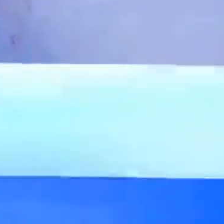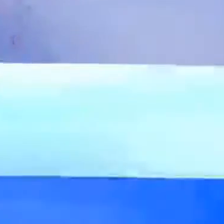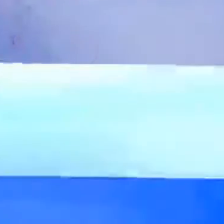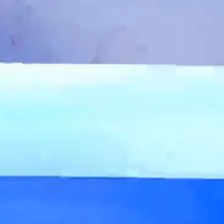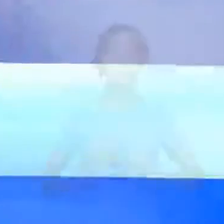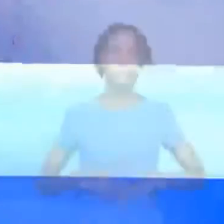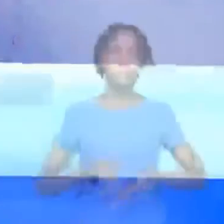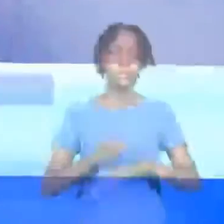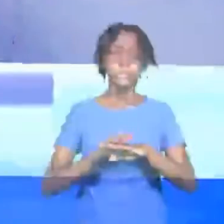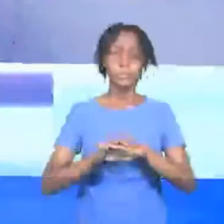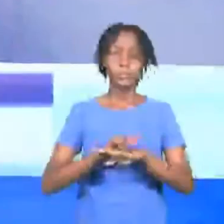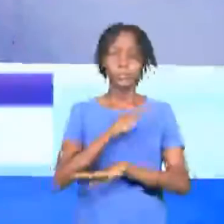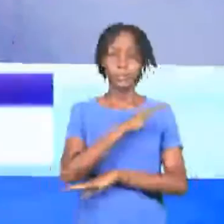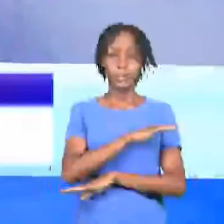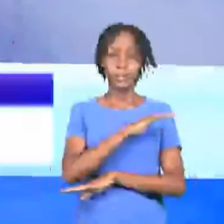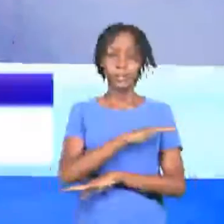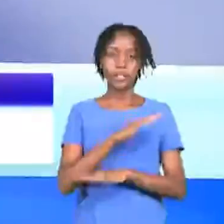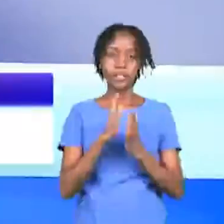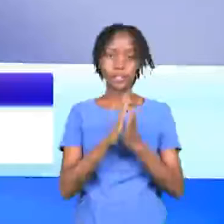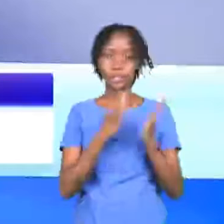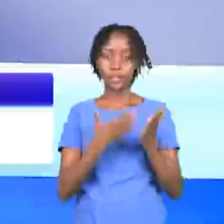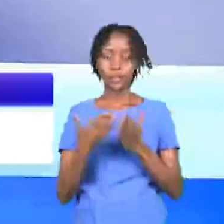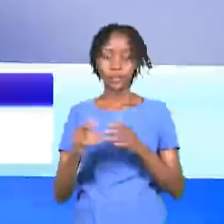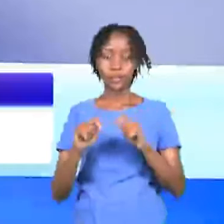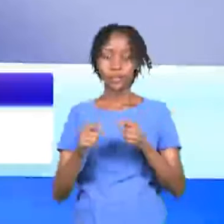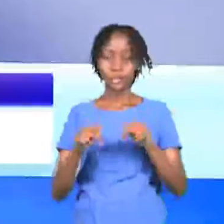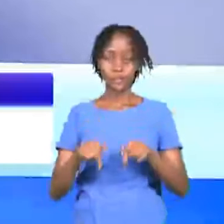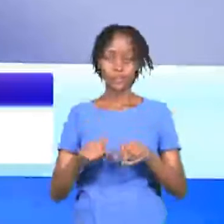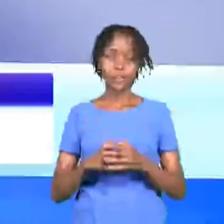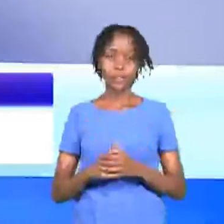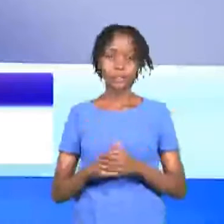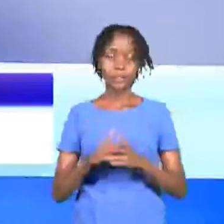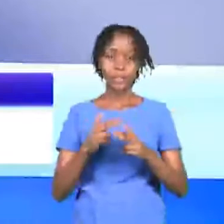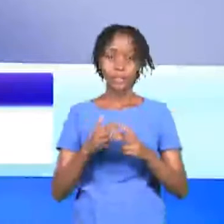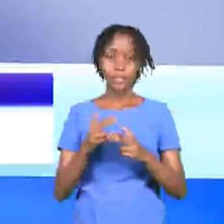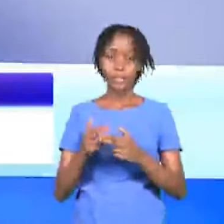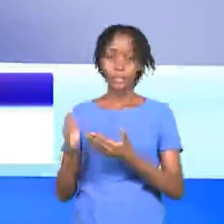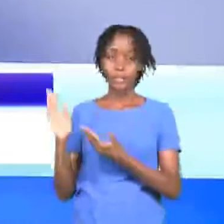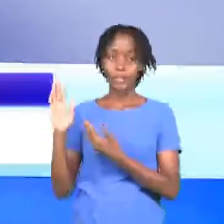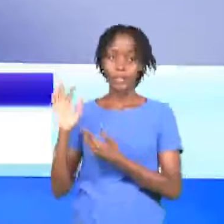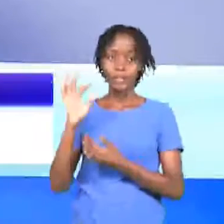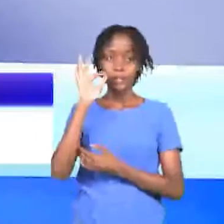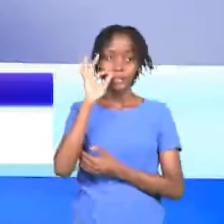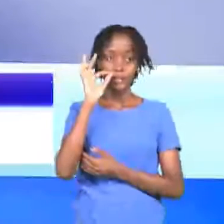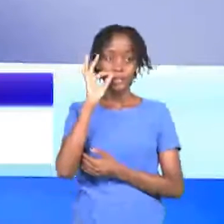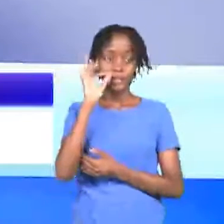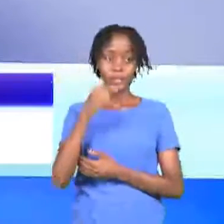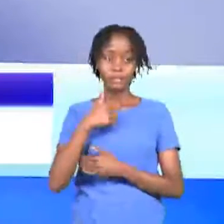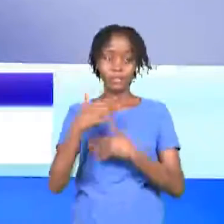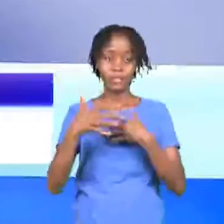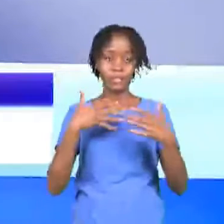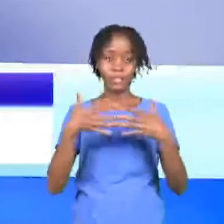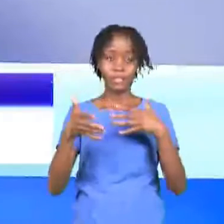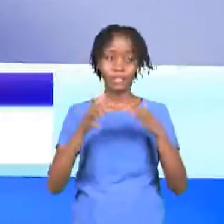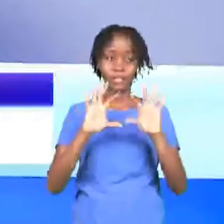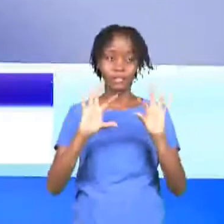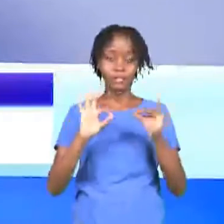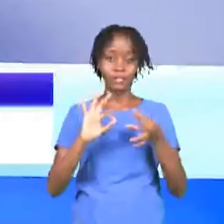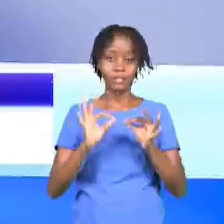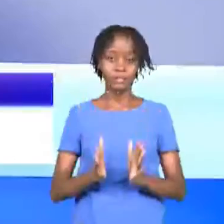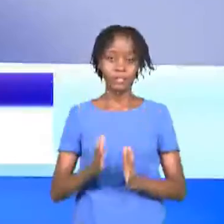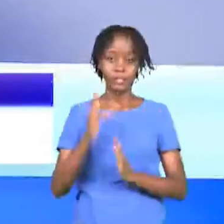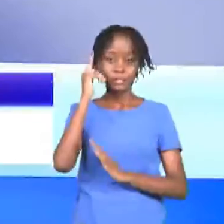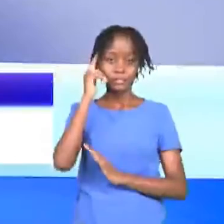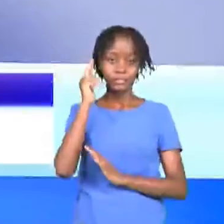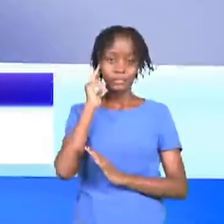A very good evening to you and welcome to Breaking Today. My name is Frederick Muitiriri. My sign language interpreter tonight is Tracy